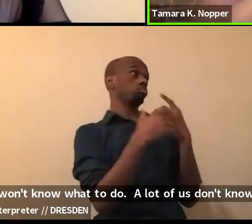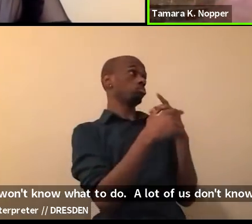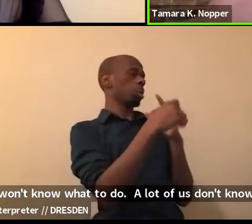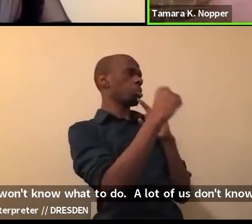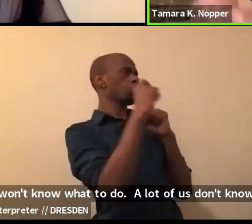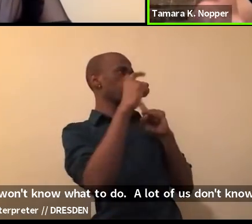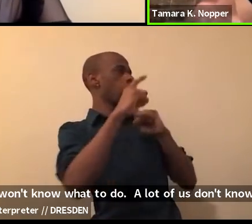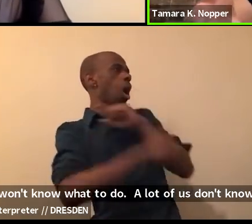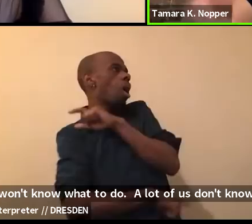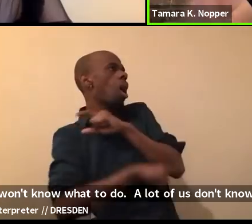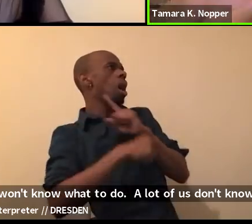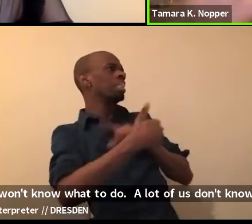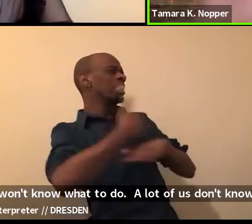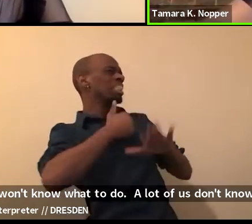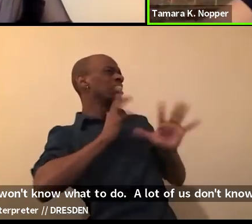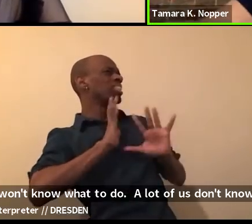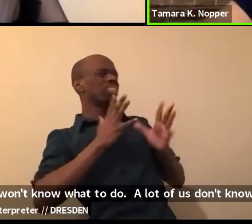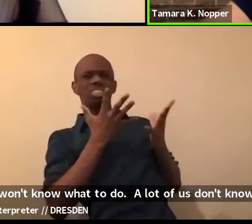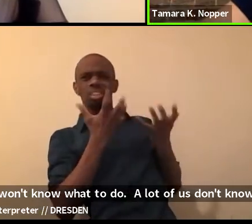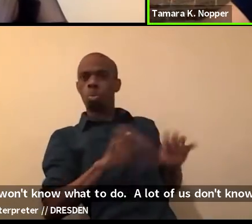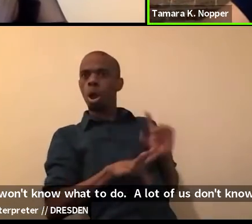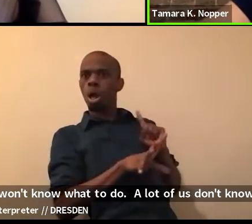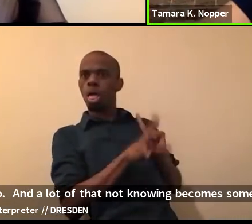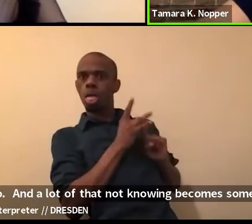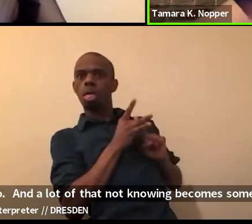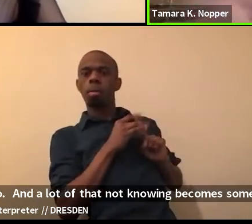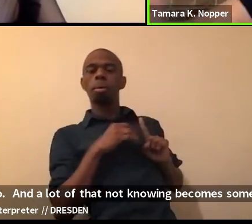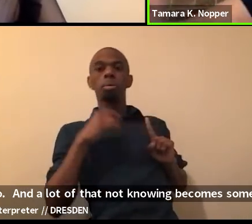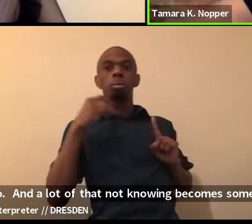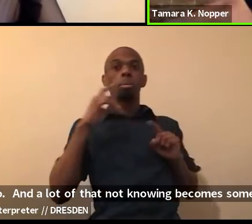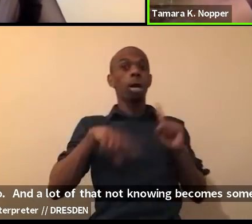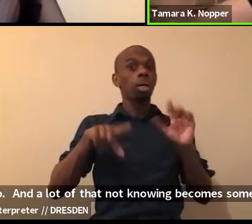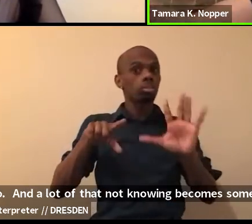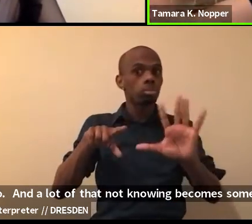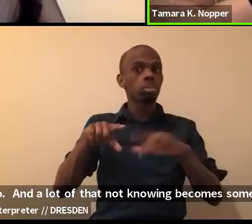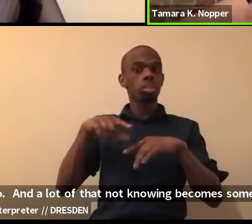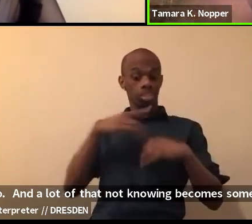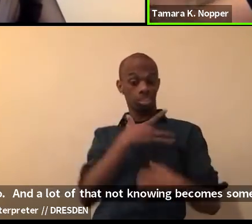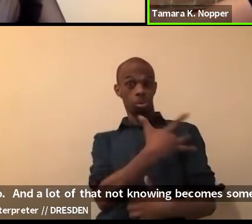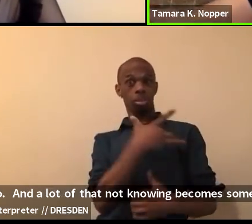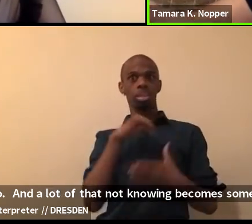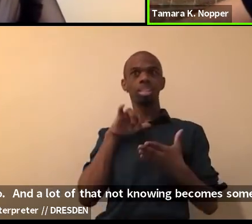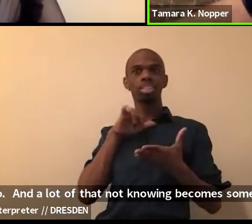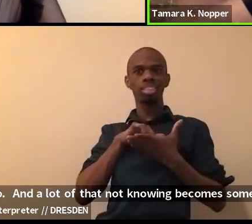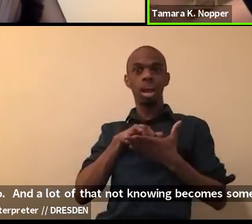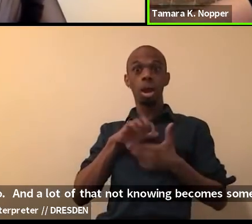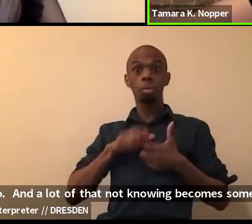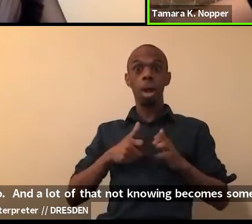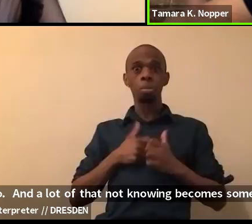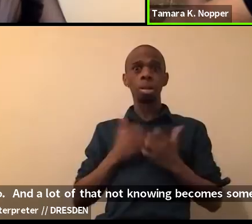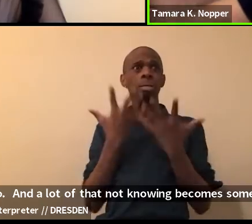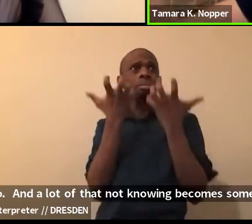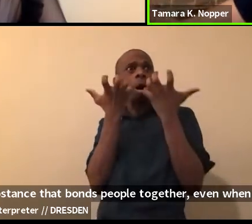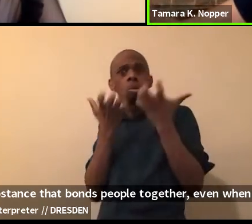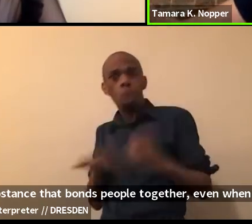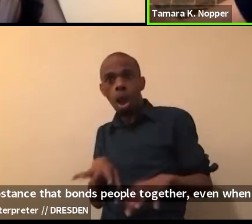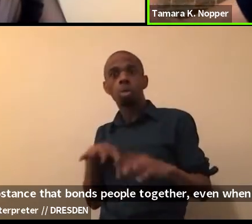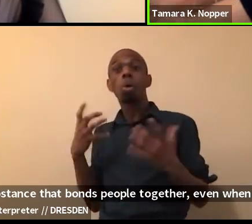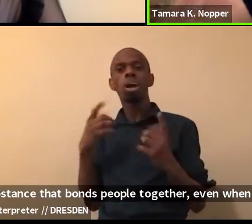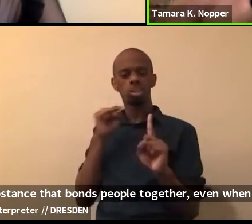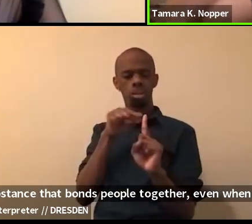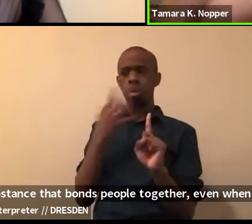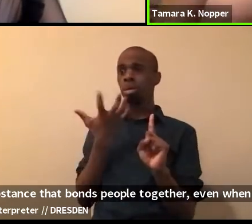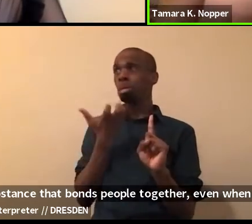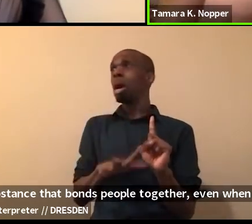becomes sometimes the substance that bonds people together, even when we haven't hashed out all of our political differences or even know each other,